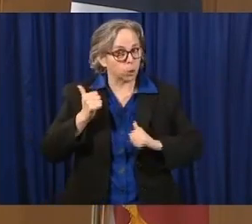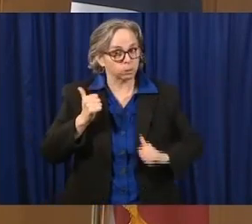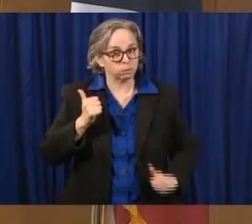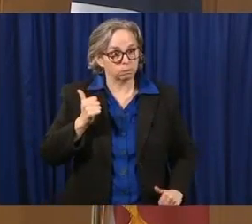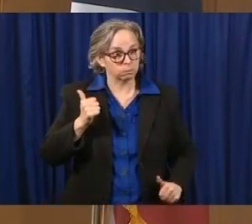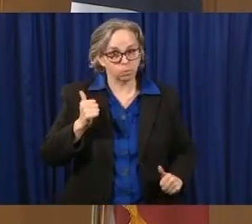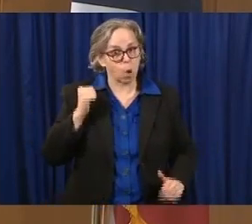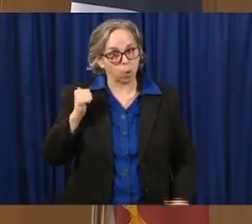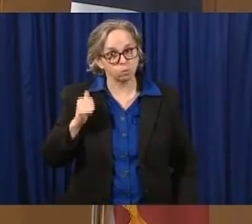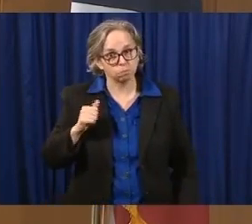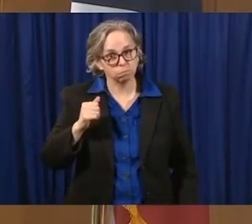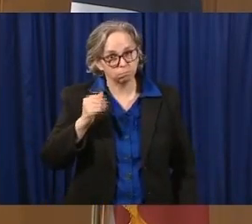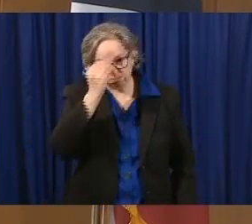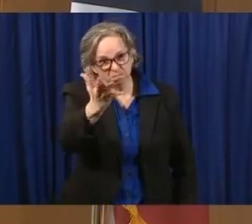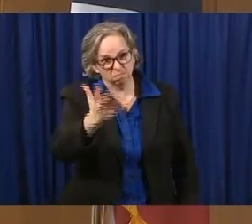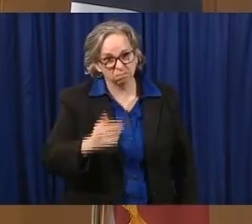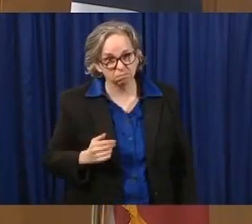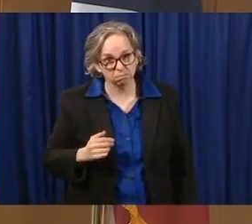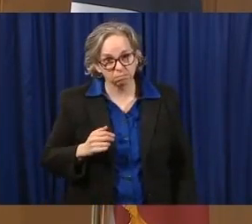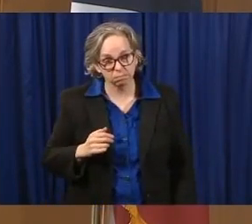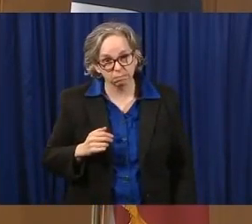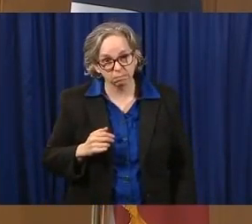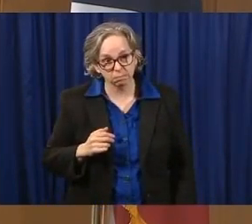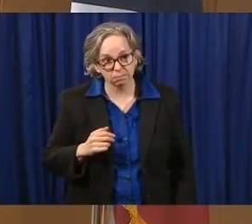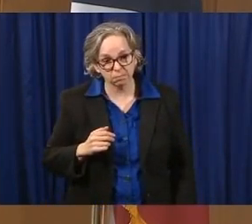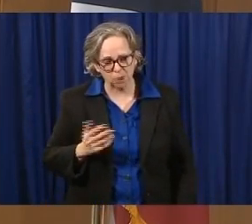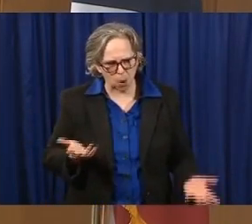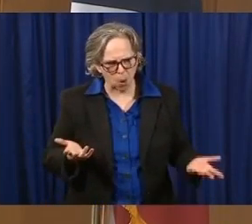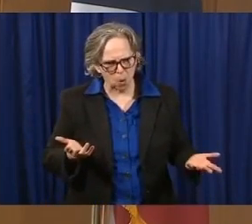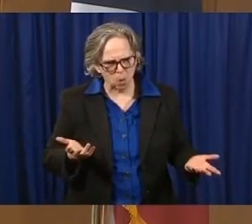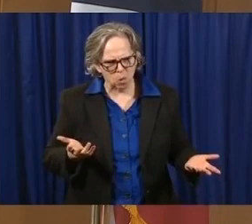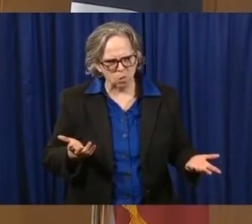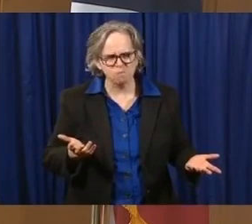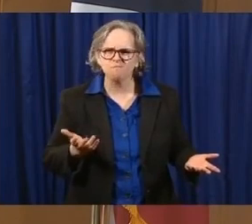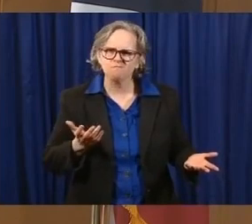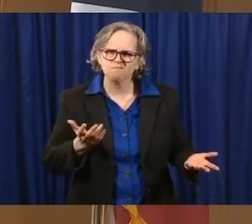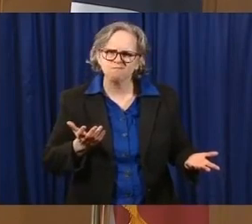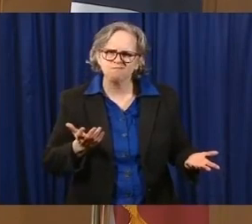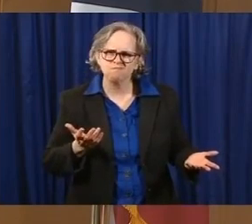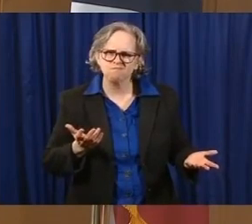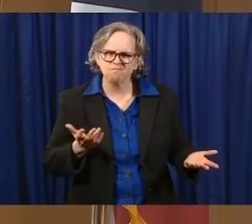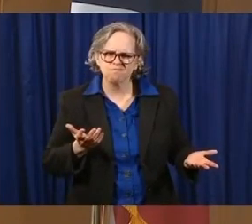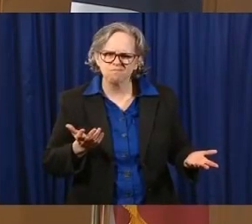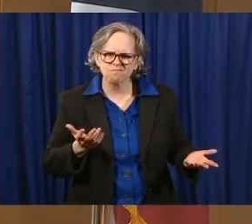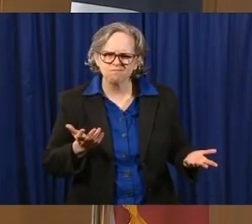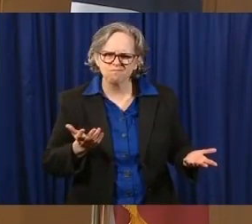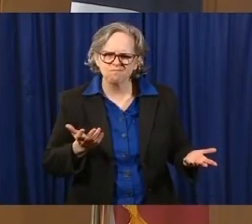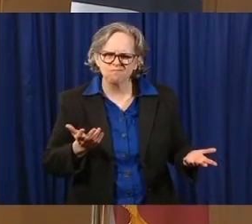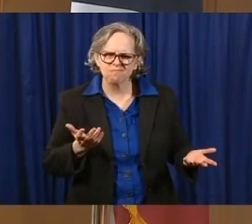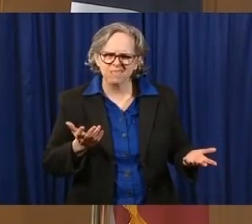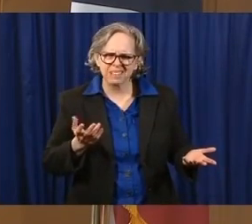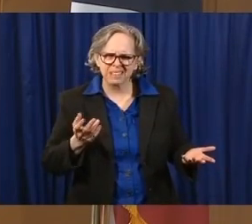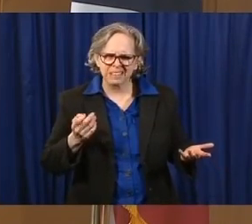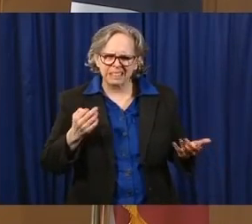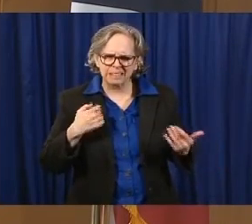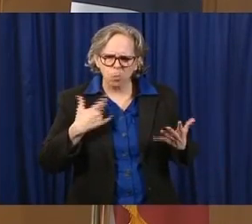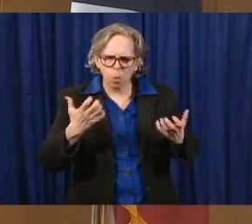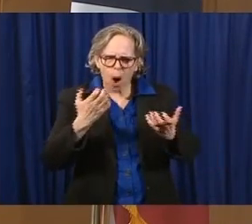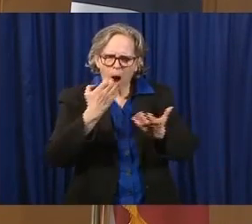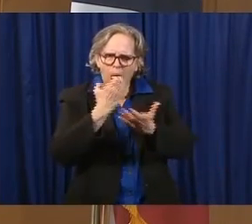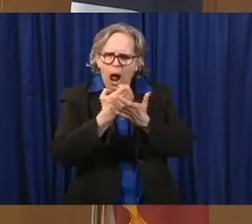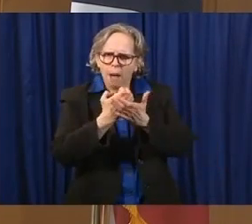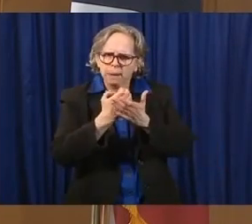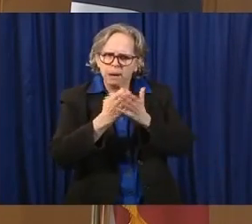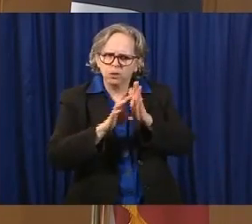not. And so what we have to do, if we want our economy to pick back up, if we